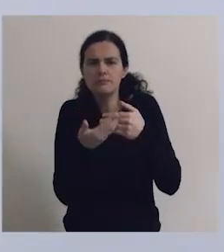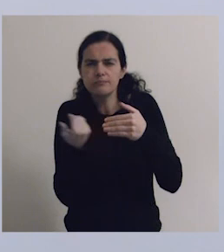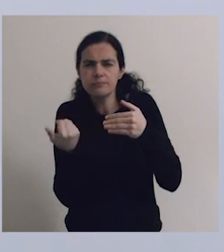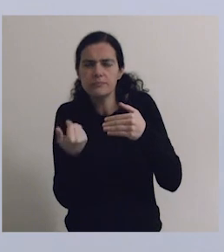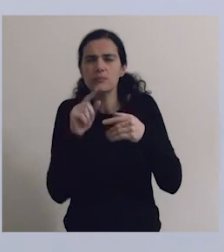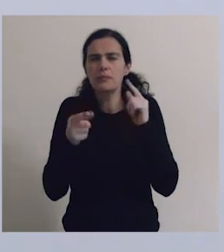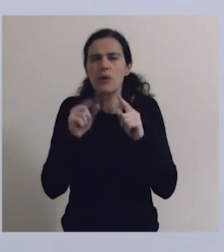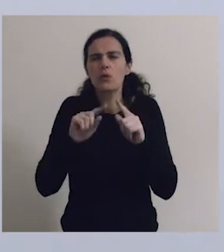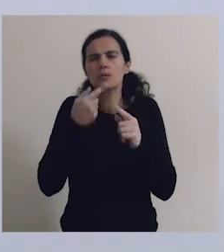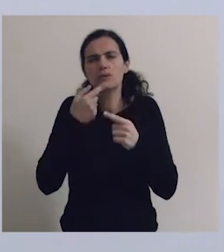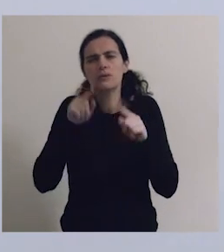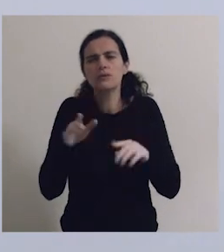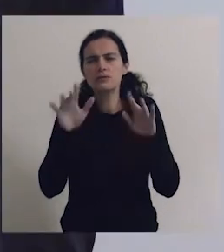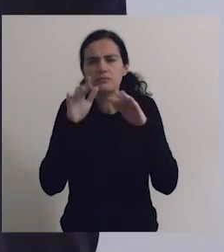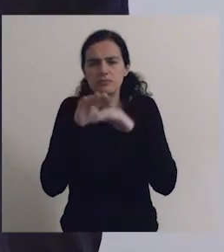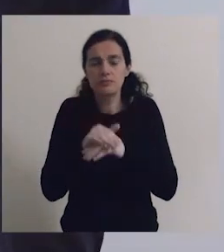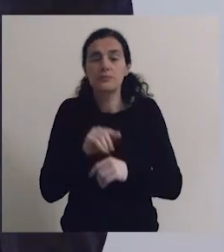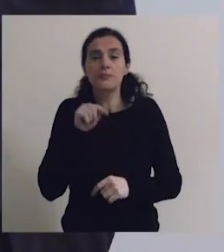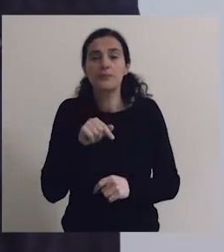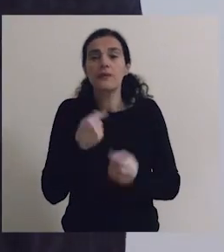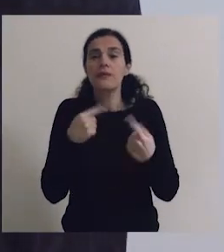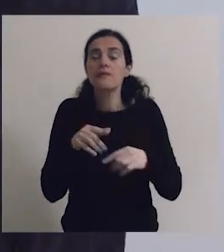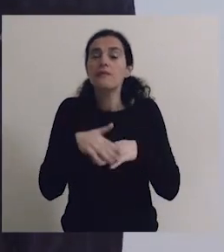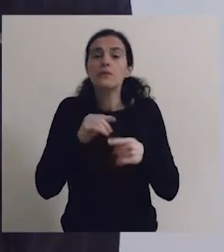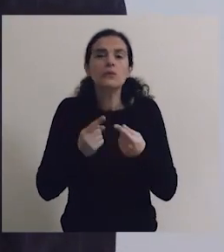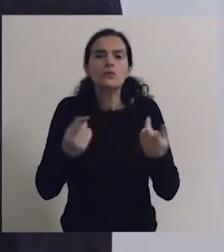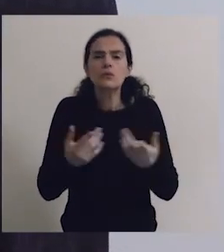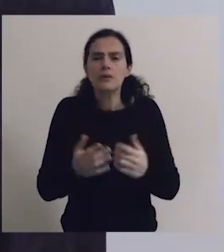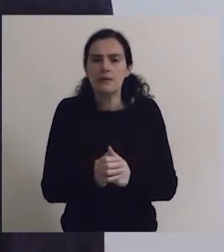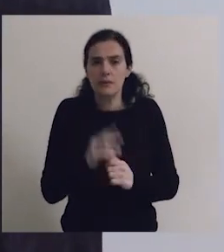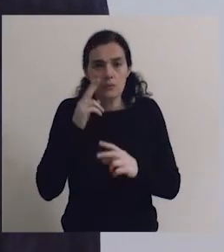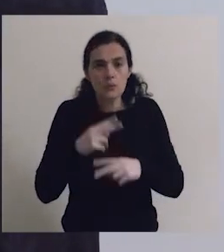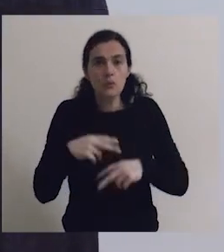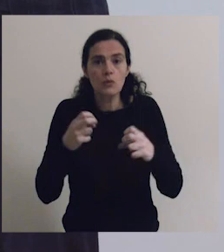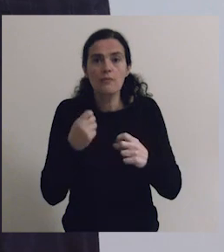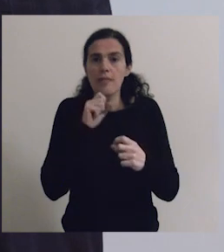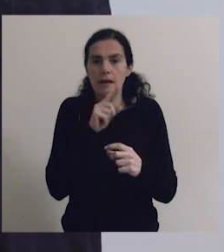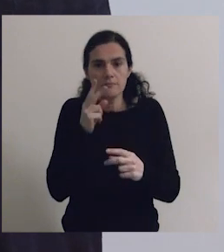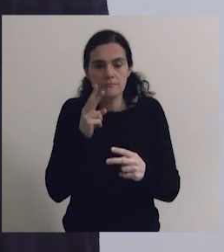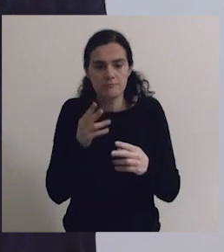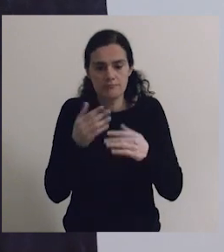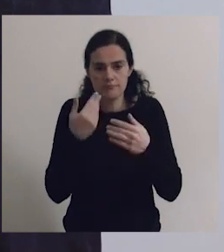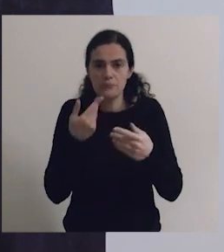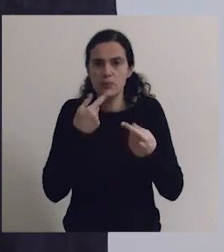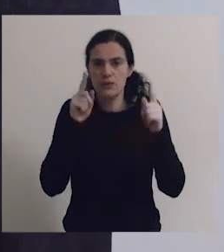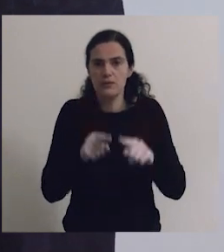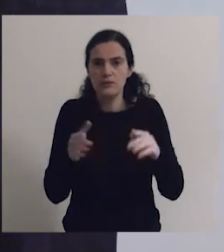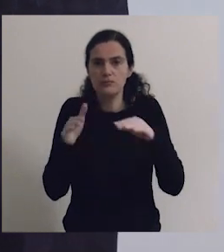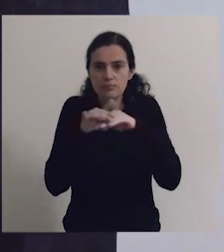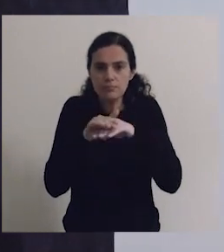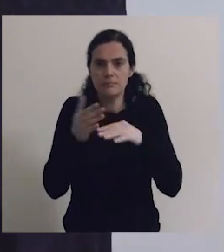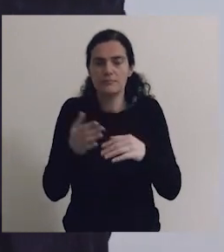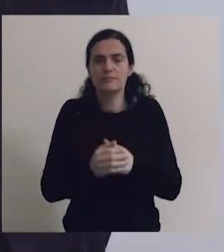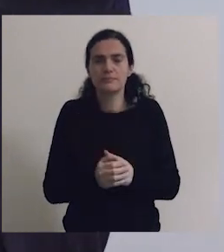and recovers some painting. Here, with the X-ray, she's actually discovering and recovering